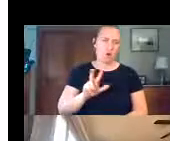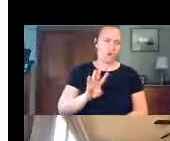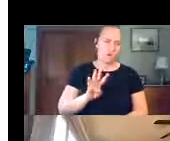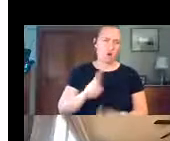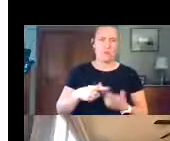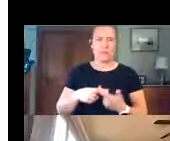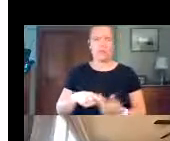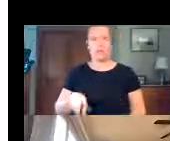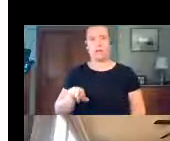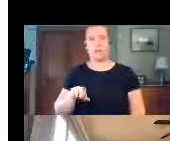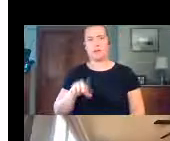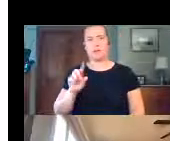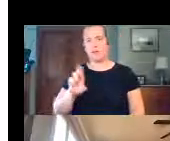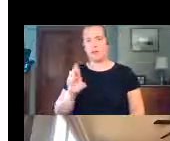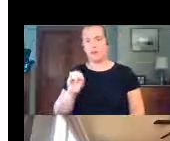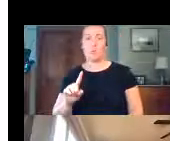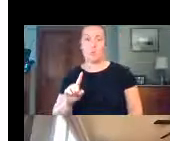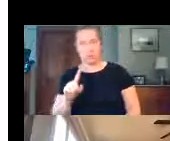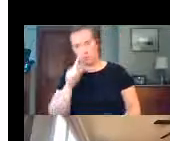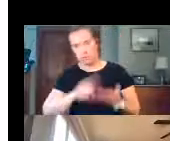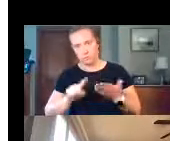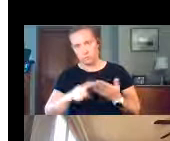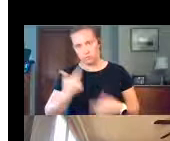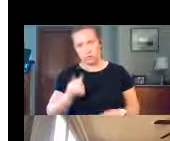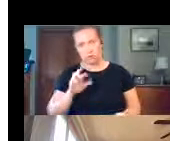research grants. Next slide.